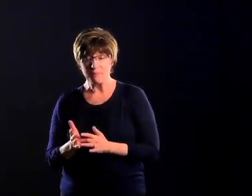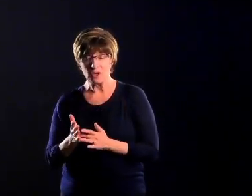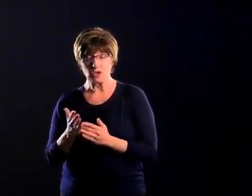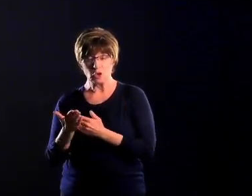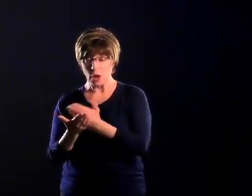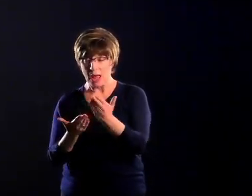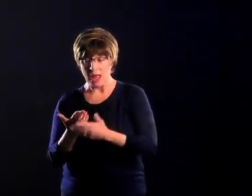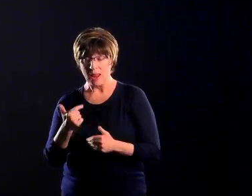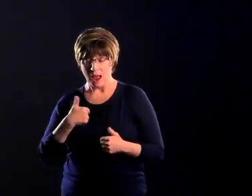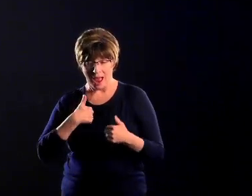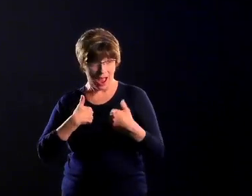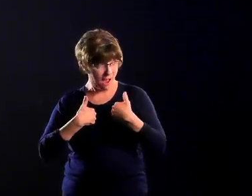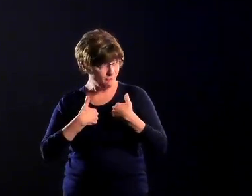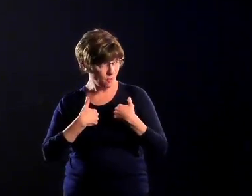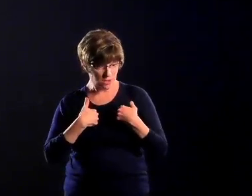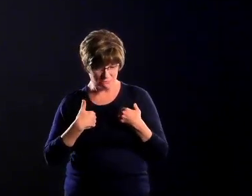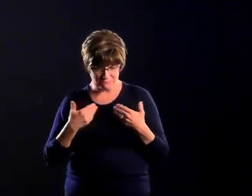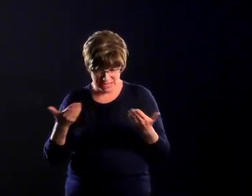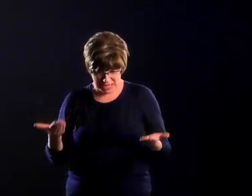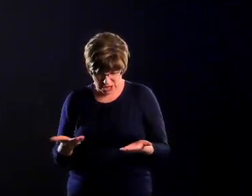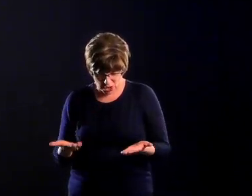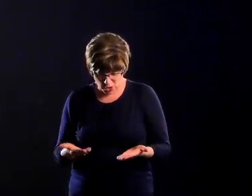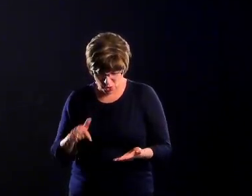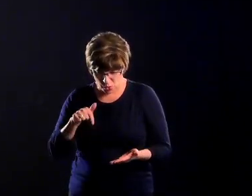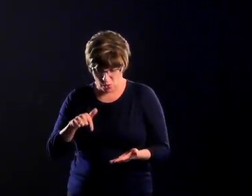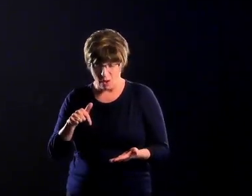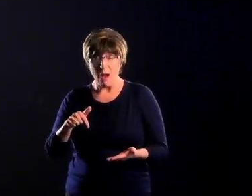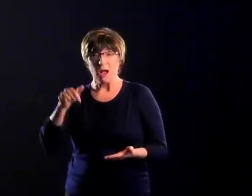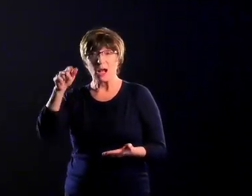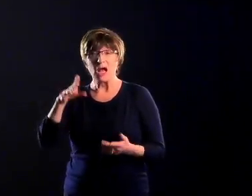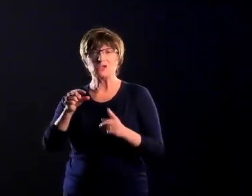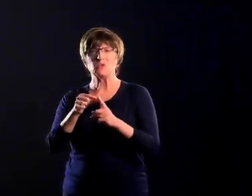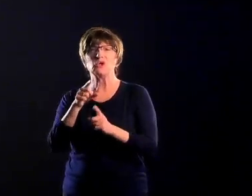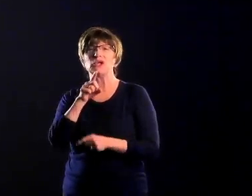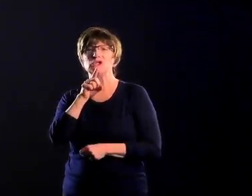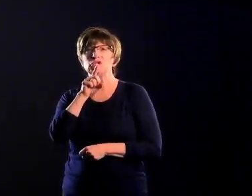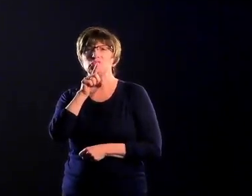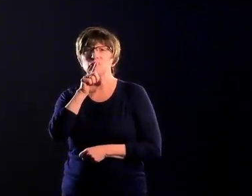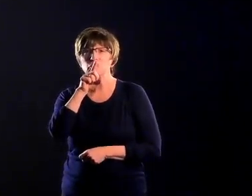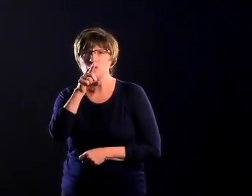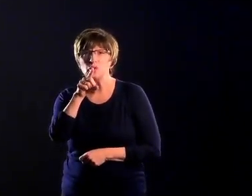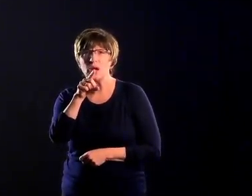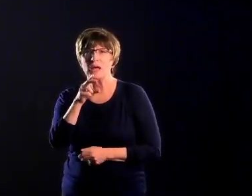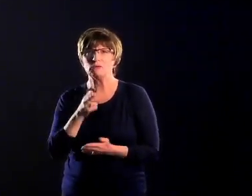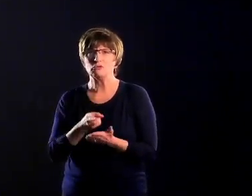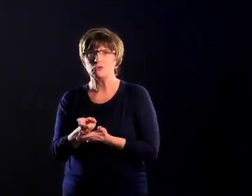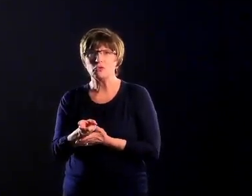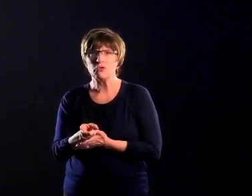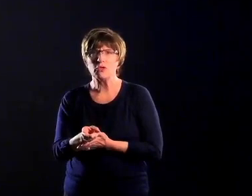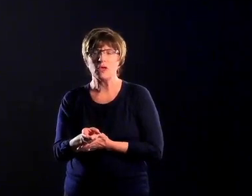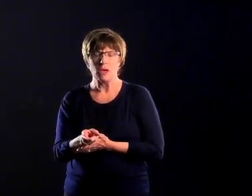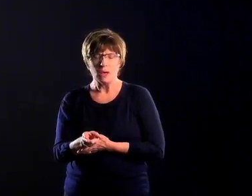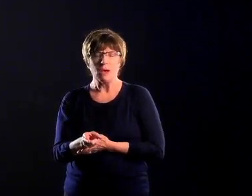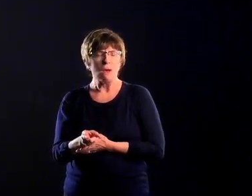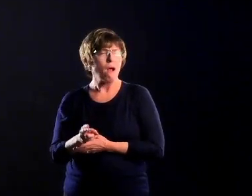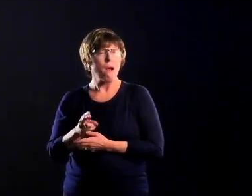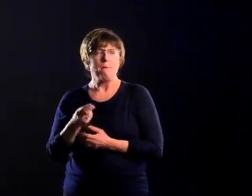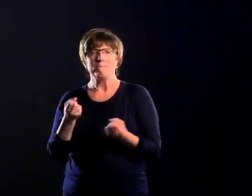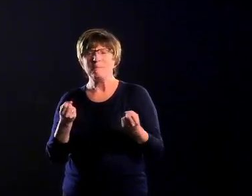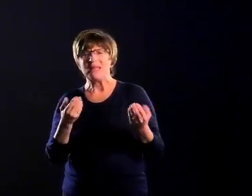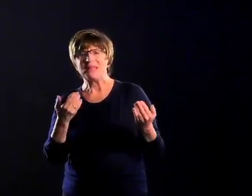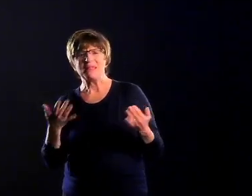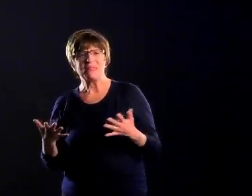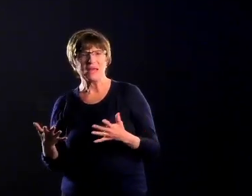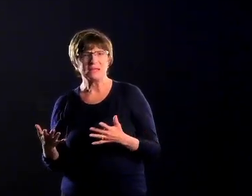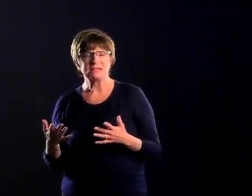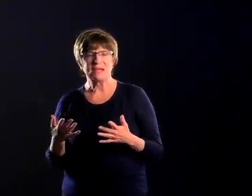pulpit, and as I have it here in front of me, God's word is true. It's important that we realize that there's all sorts of things going on in this world that pull us